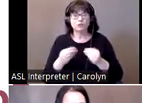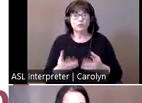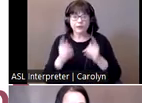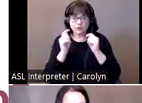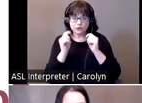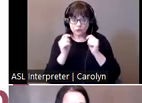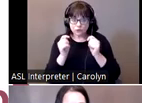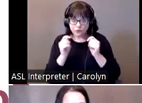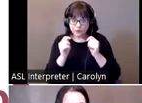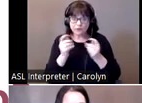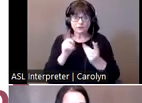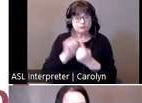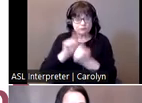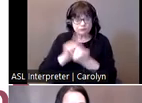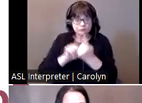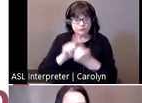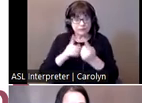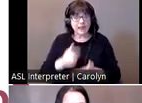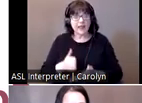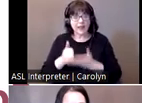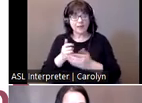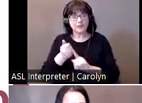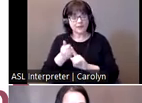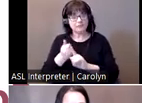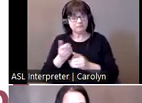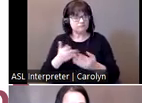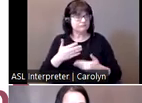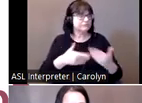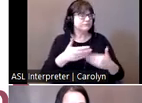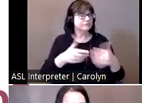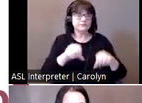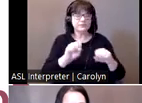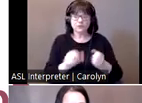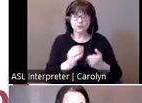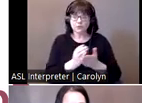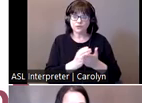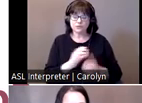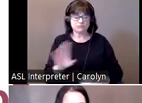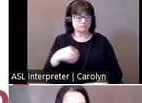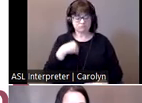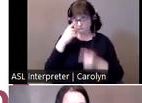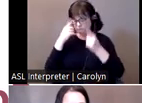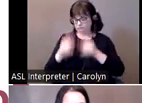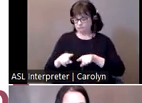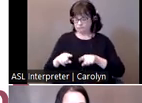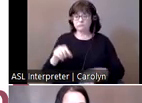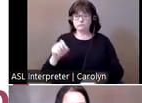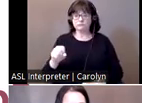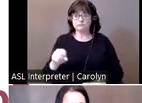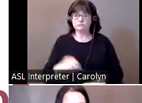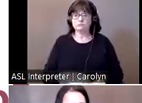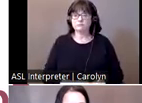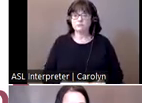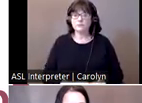that we can and should assist. I totally agree, Lisa. I think that there's a lot that we can do